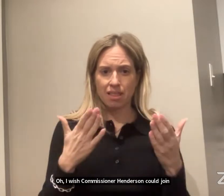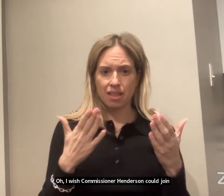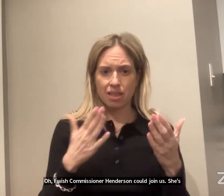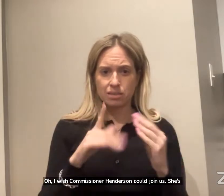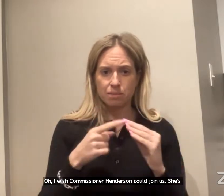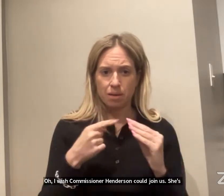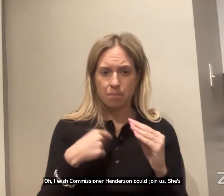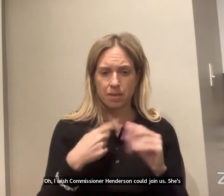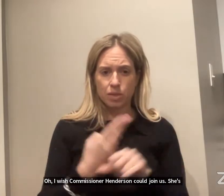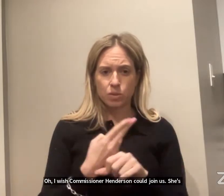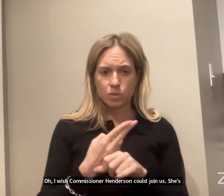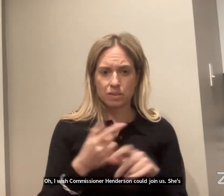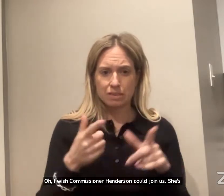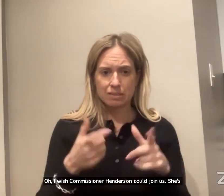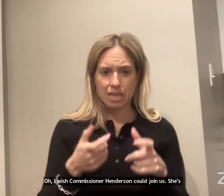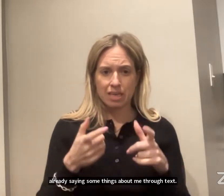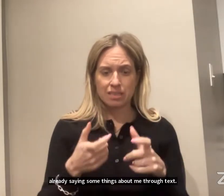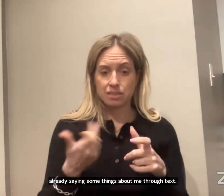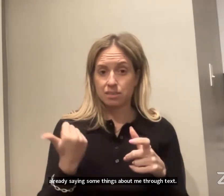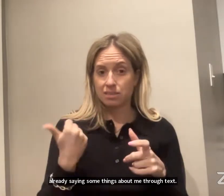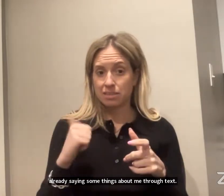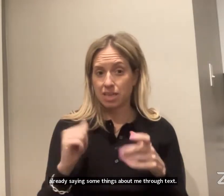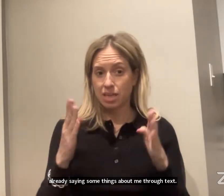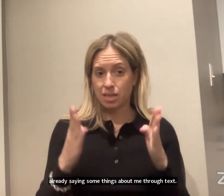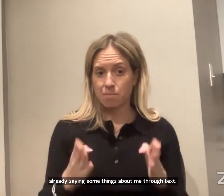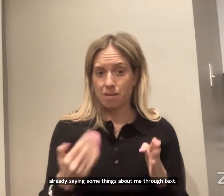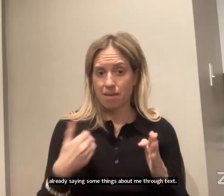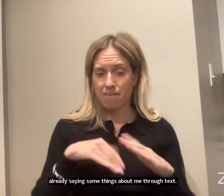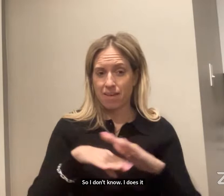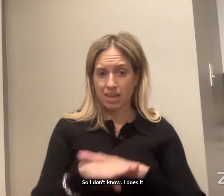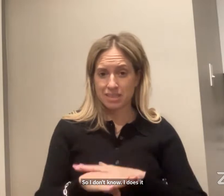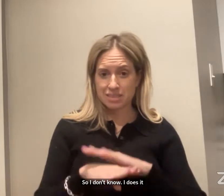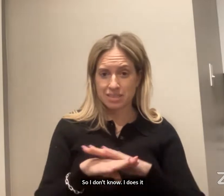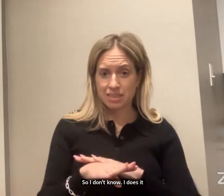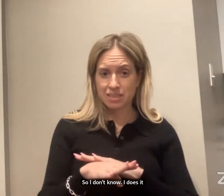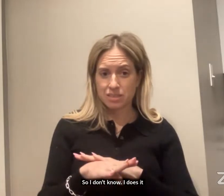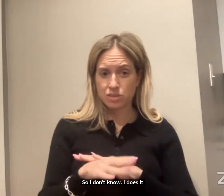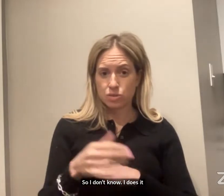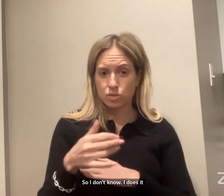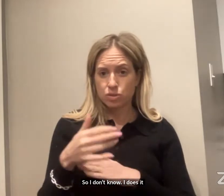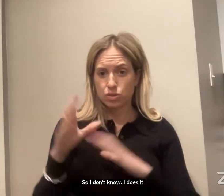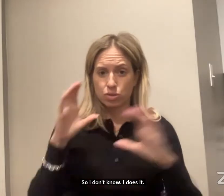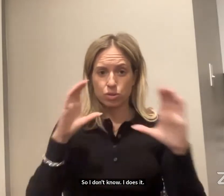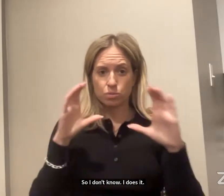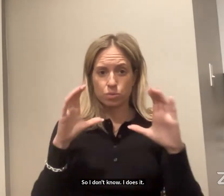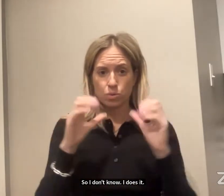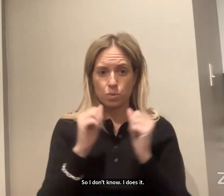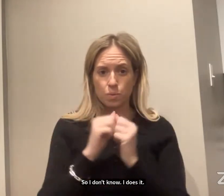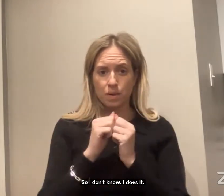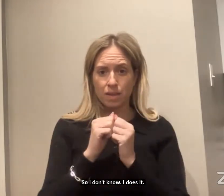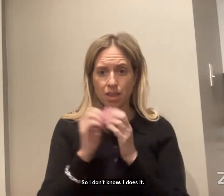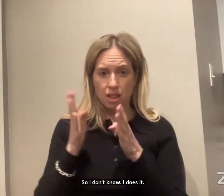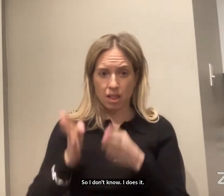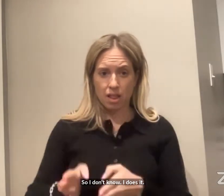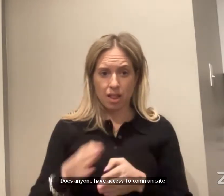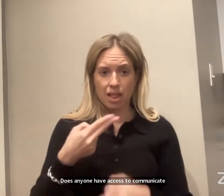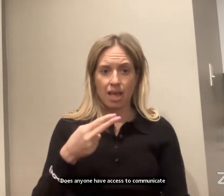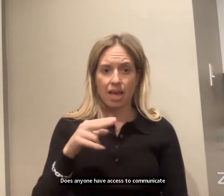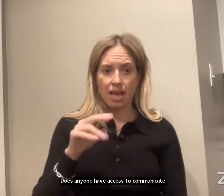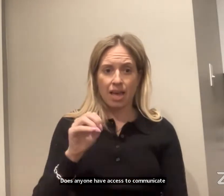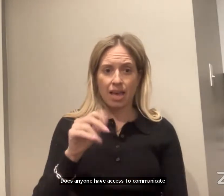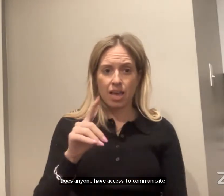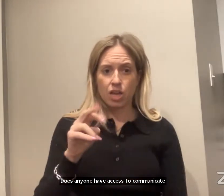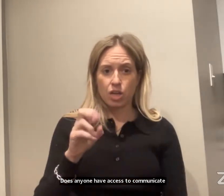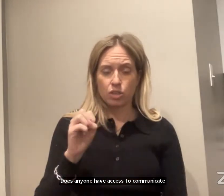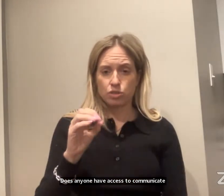know. Does anyone have access to communicate with Commissioner Henderson so we can close on our